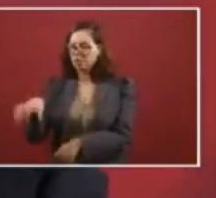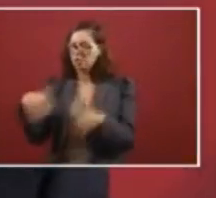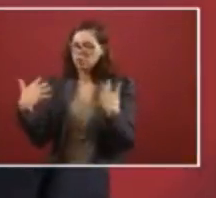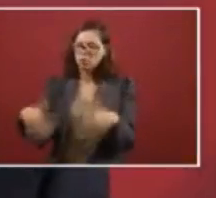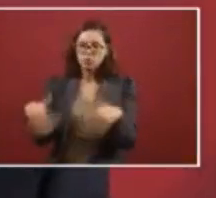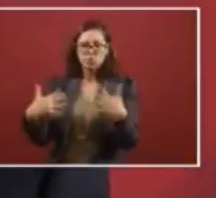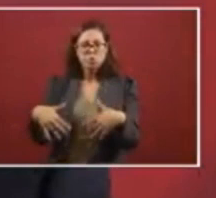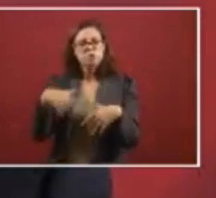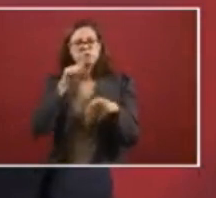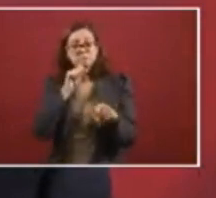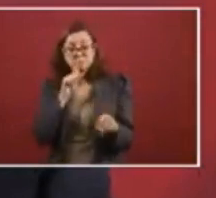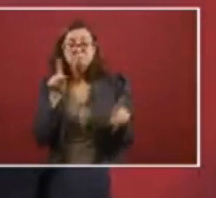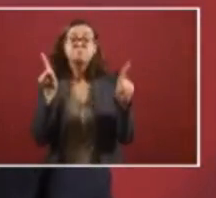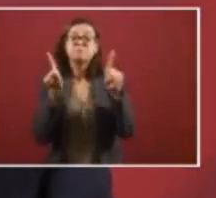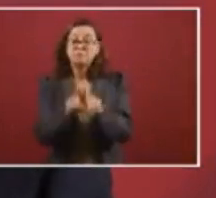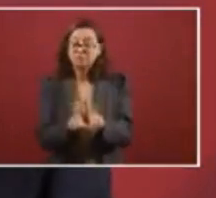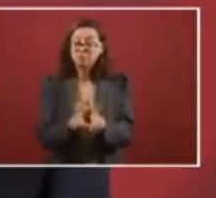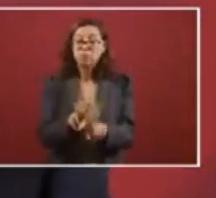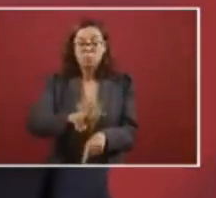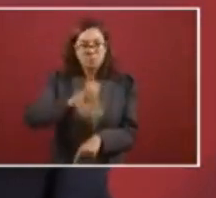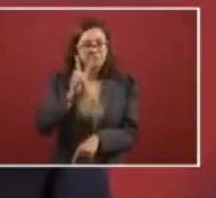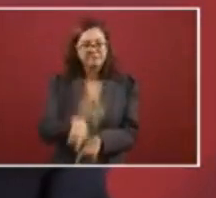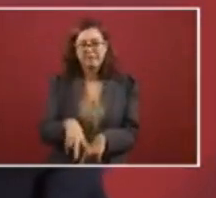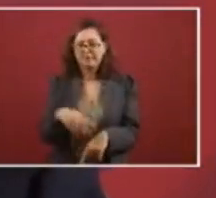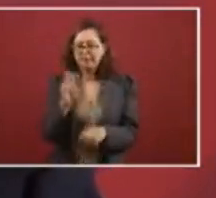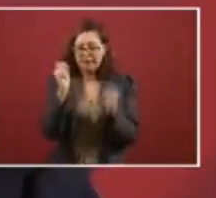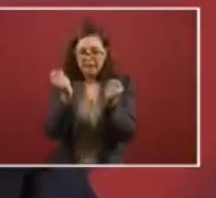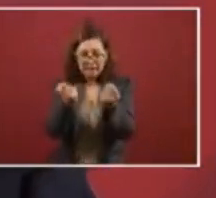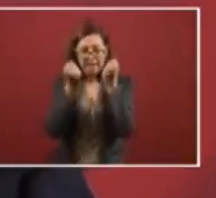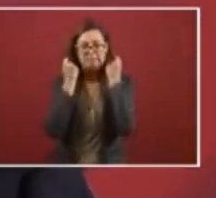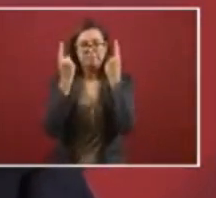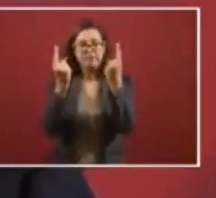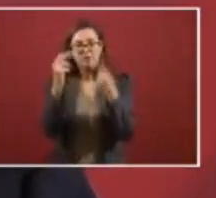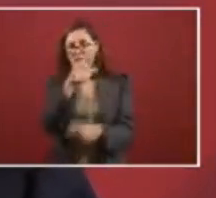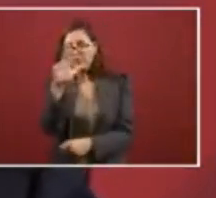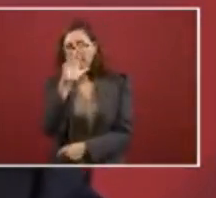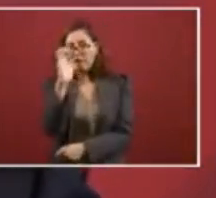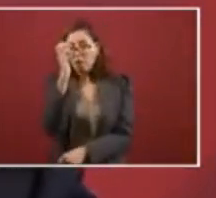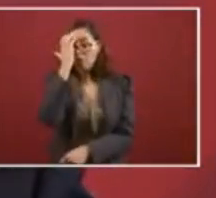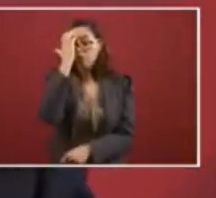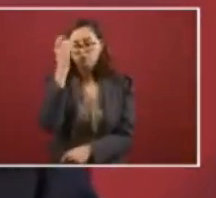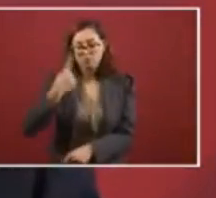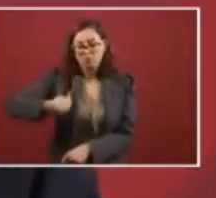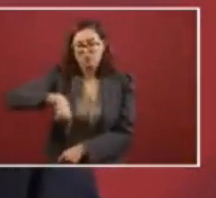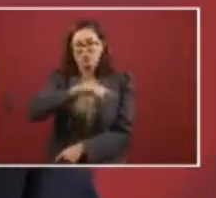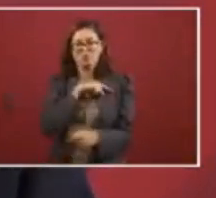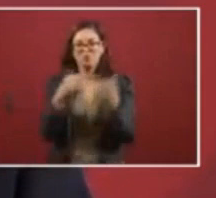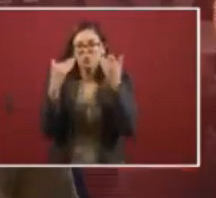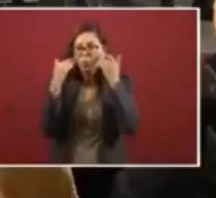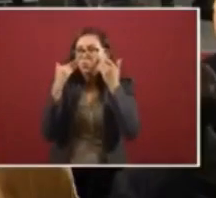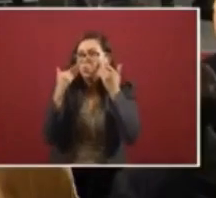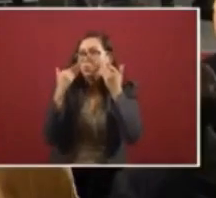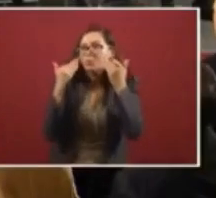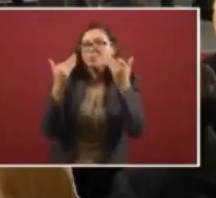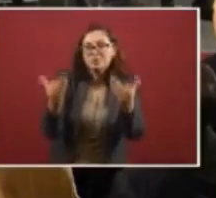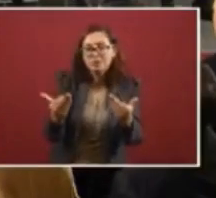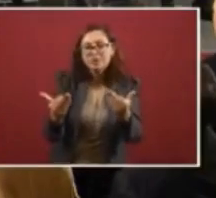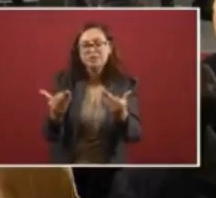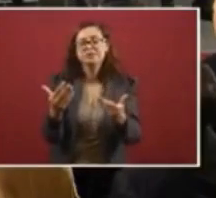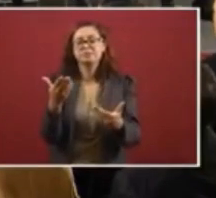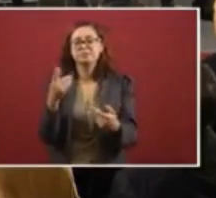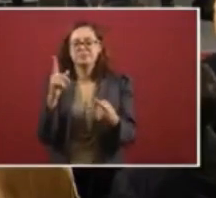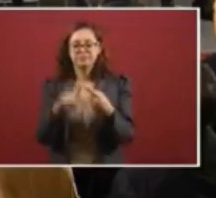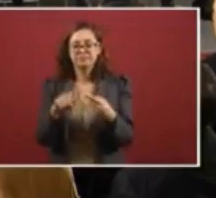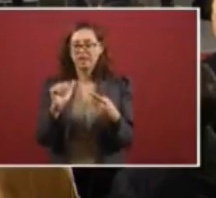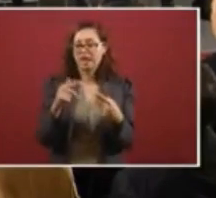And also we have are making a public recognition because we were able to see that